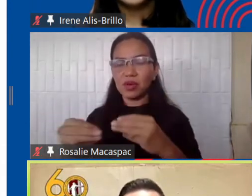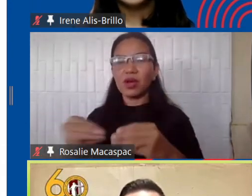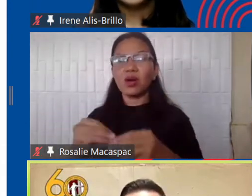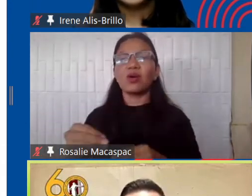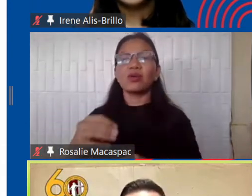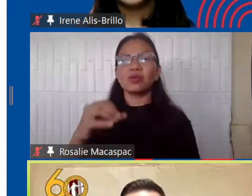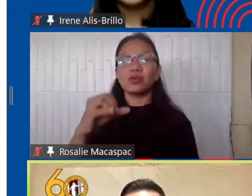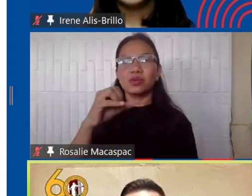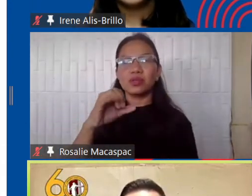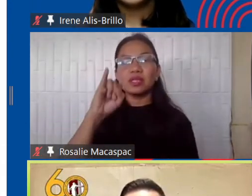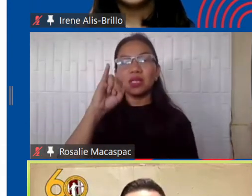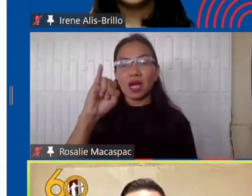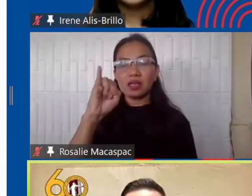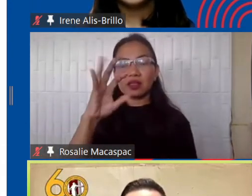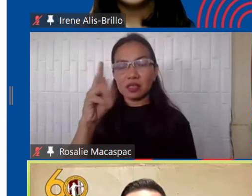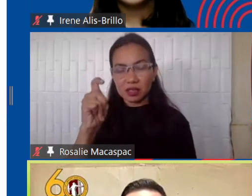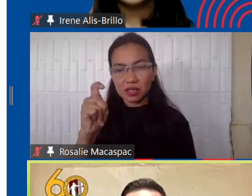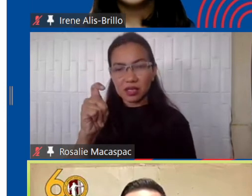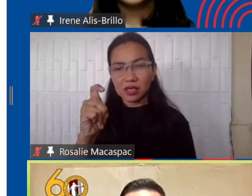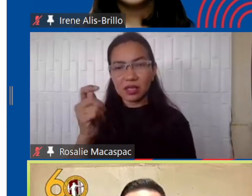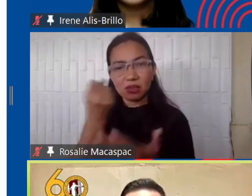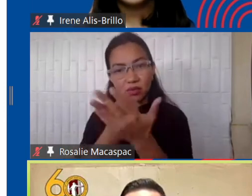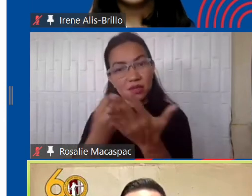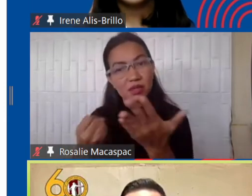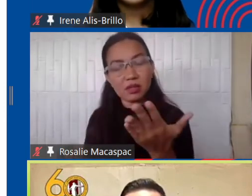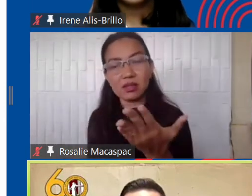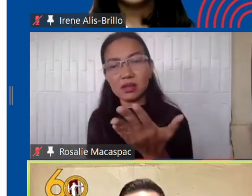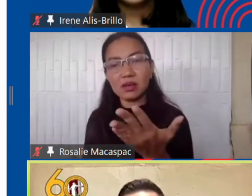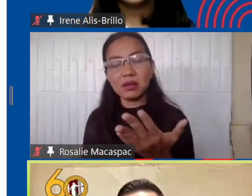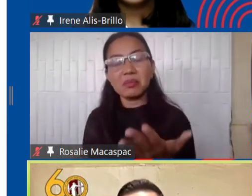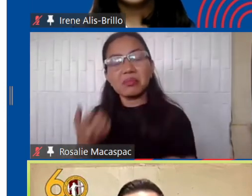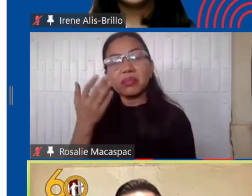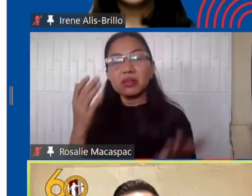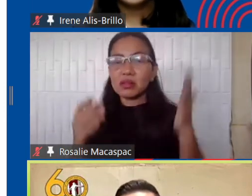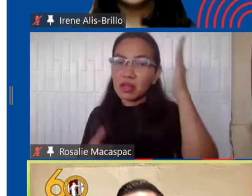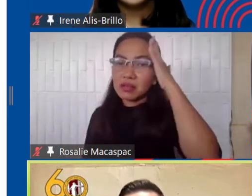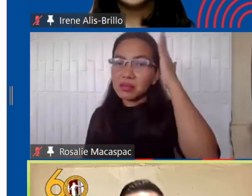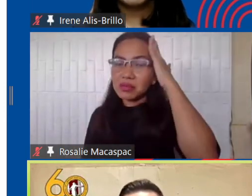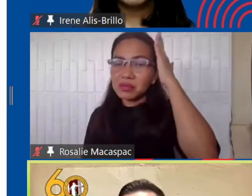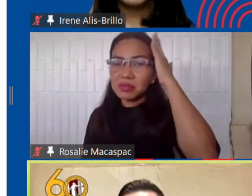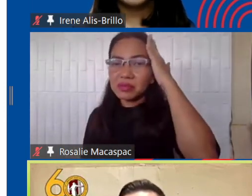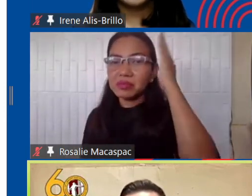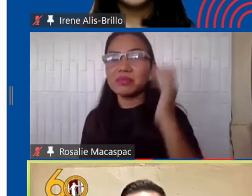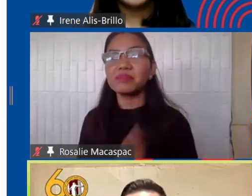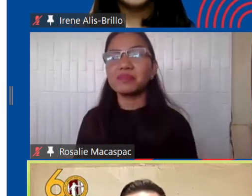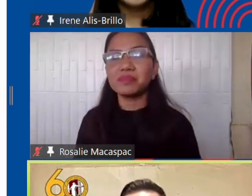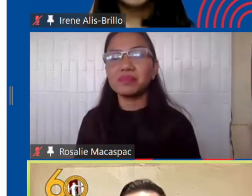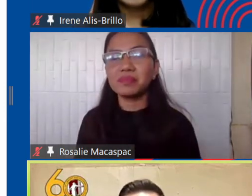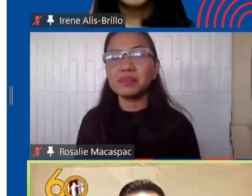references portion. But I know baka kulang na din, because that's also